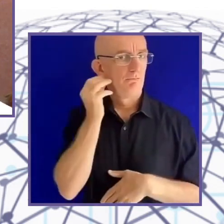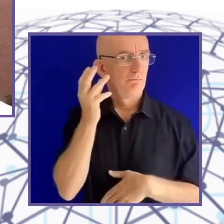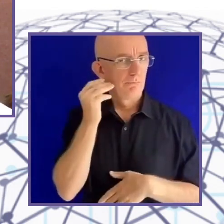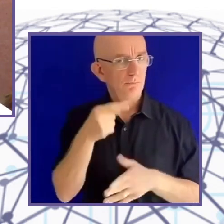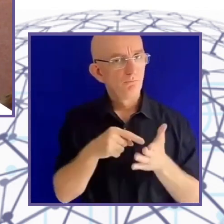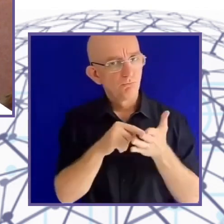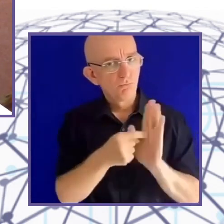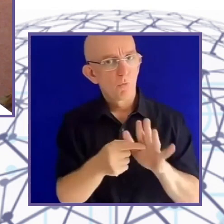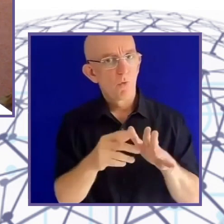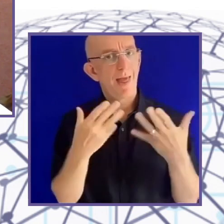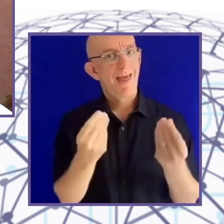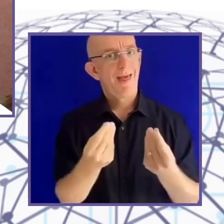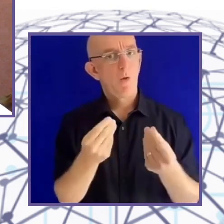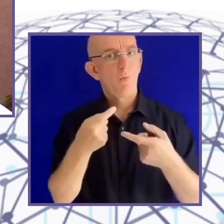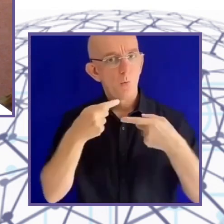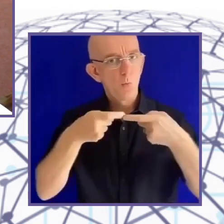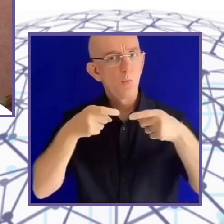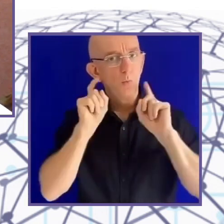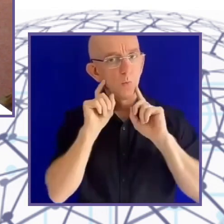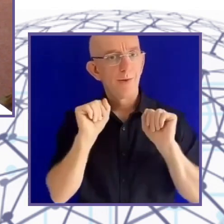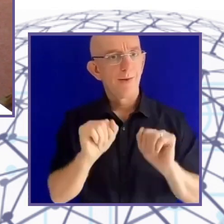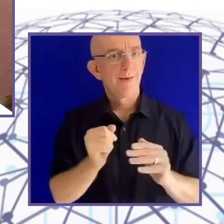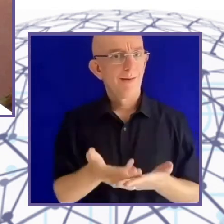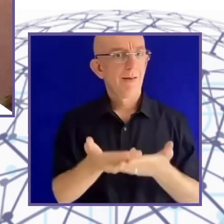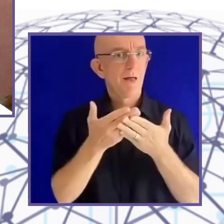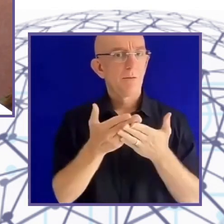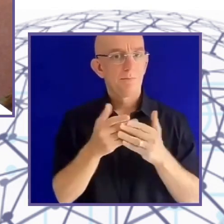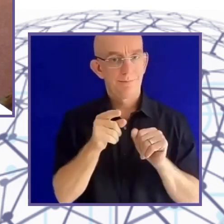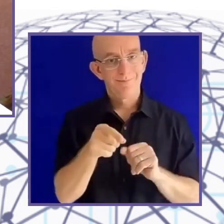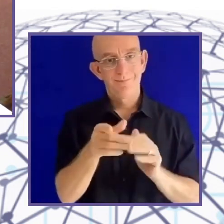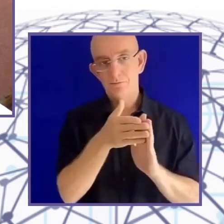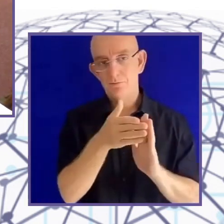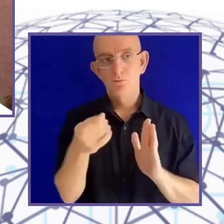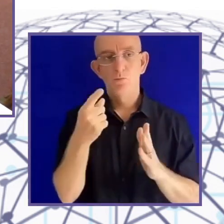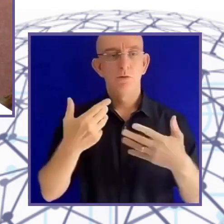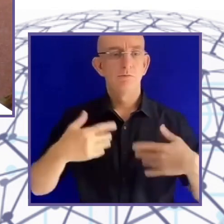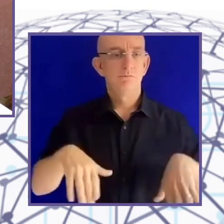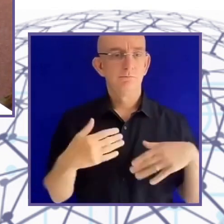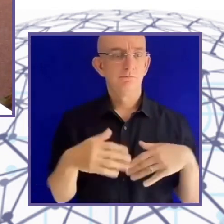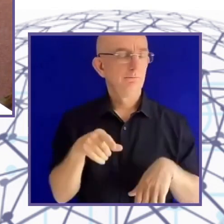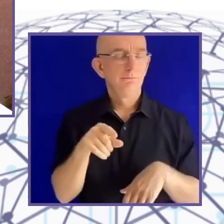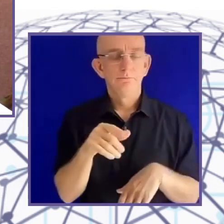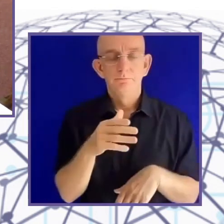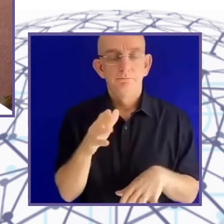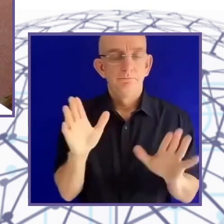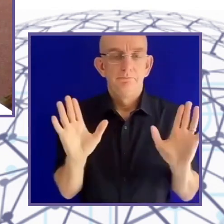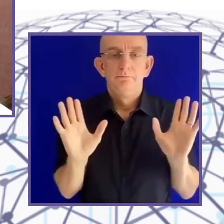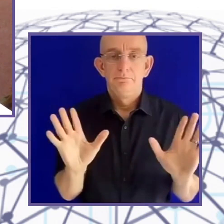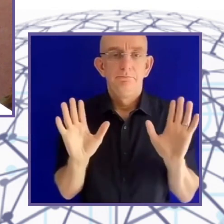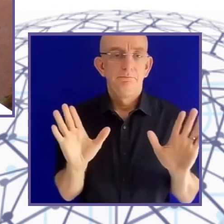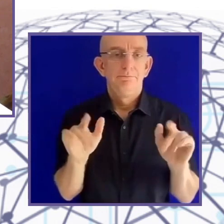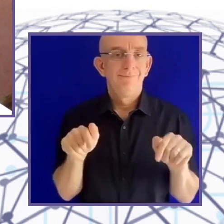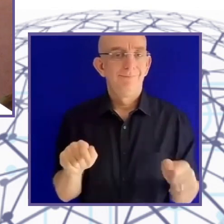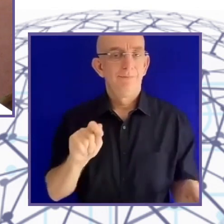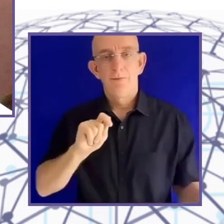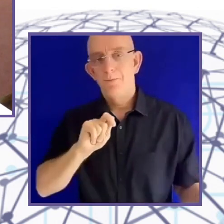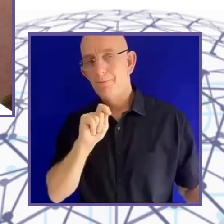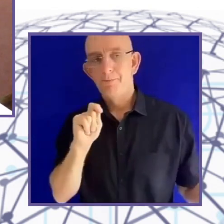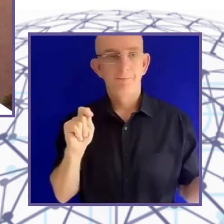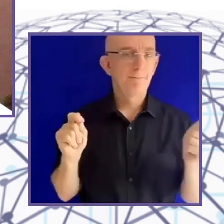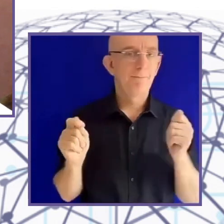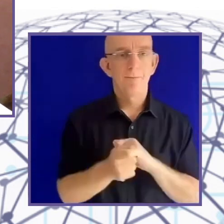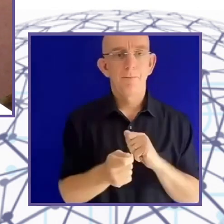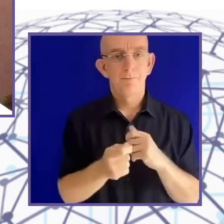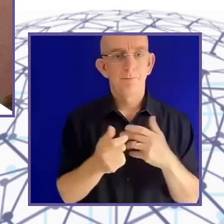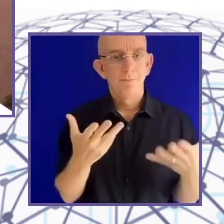Included in the innovative service provision model is the ability to allow customers to try out the hearing aids as part